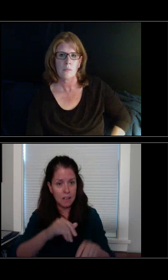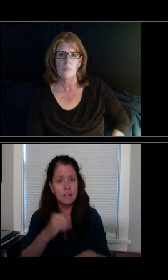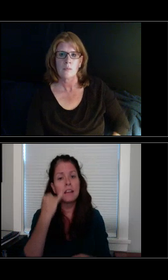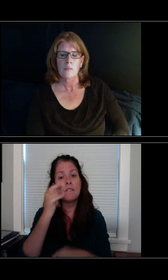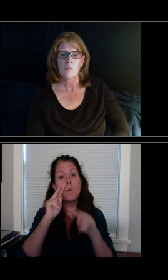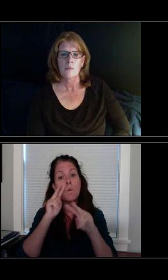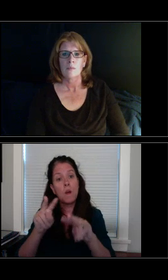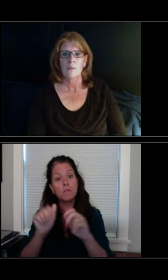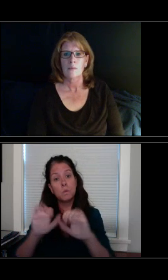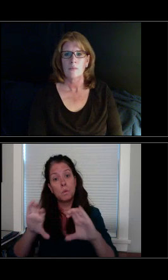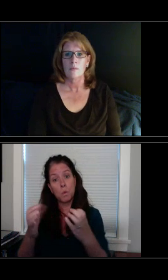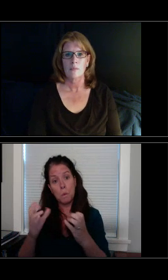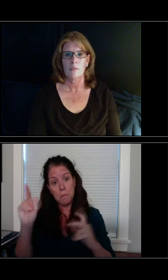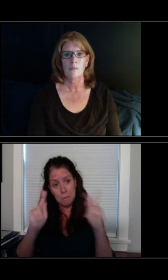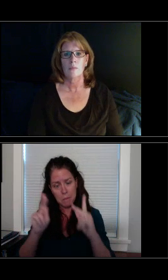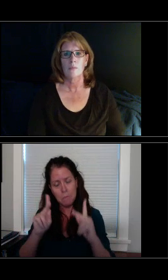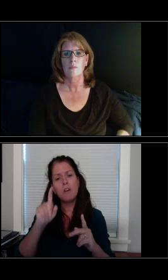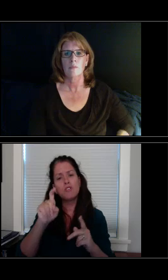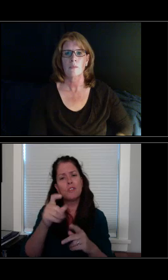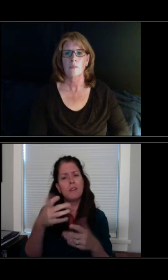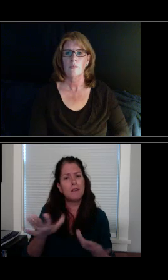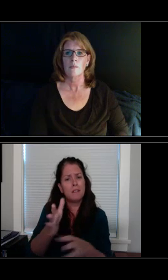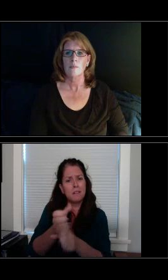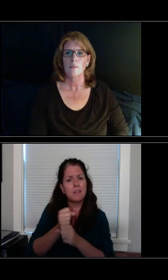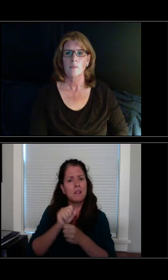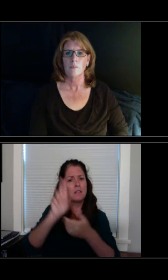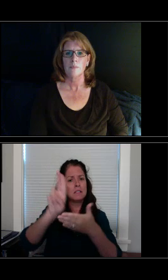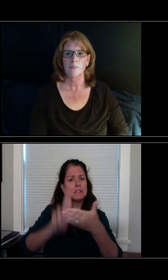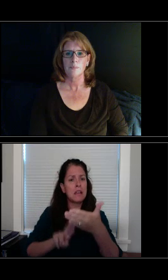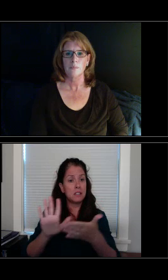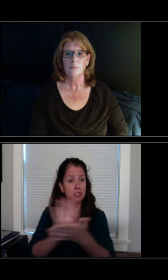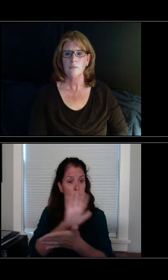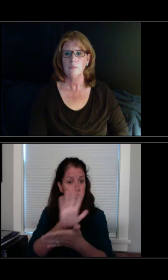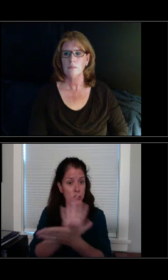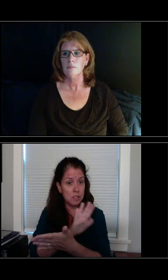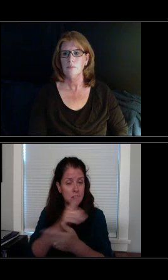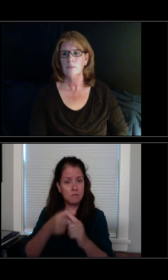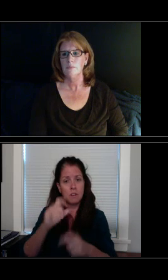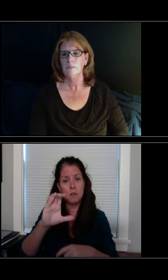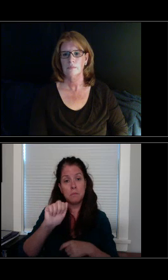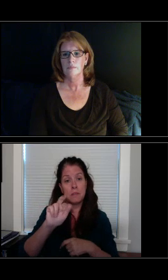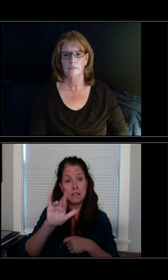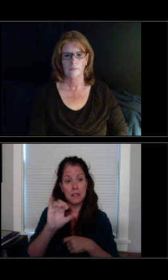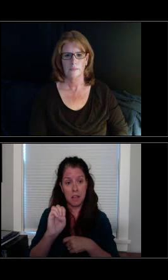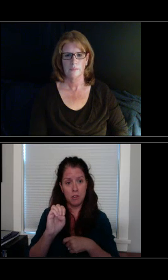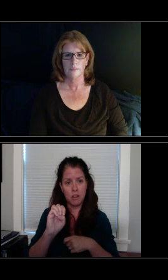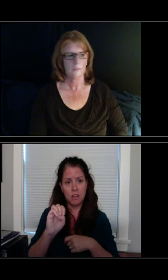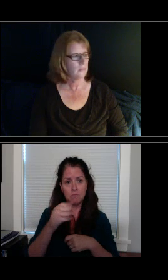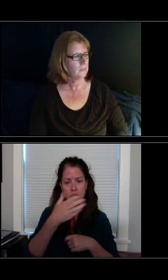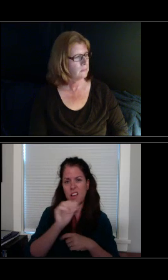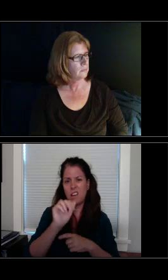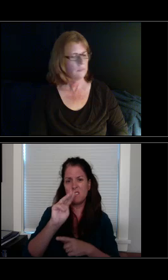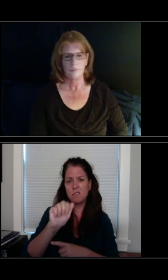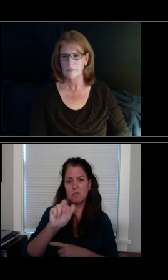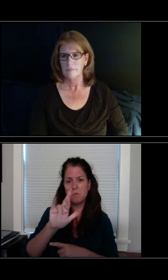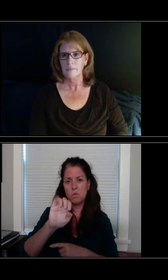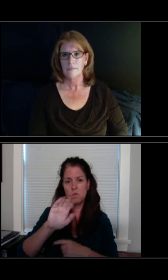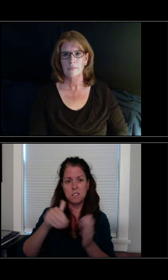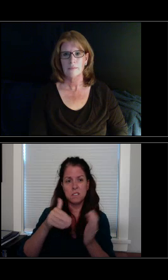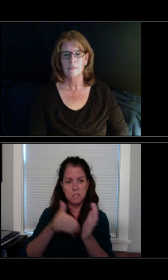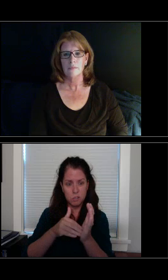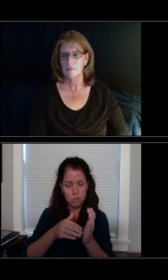CEUs. So make sure to keep an eye on that from your email box. I know some of you have already possibly